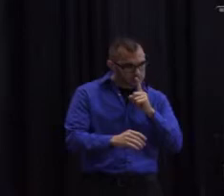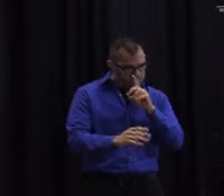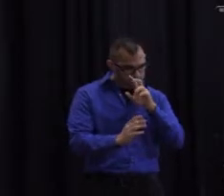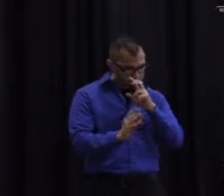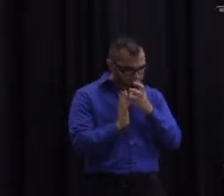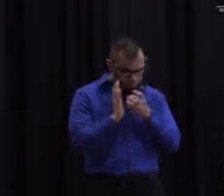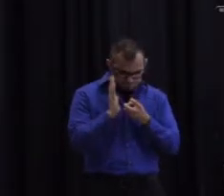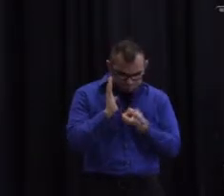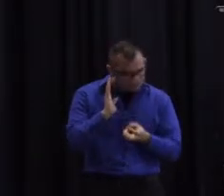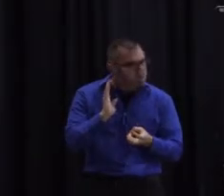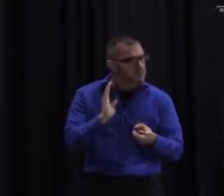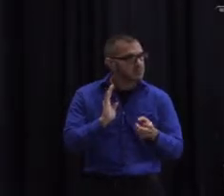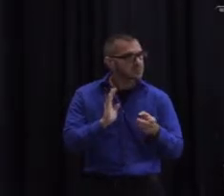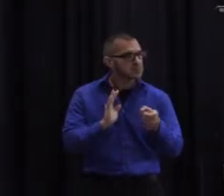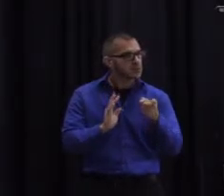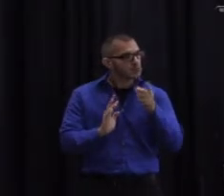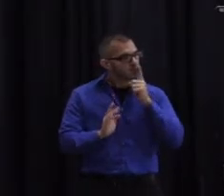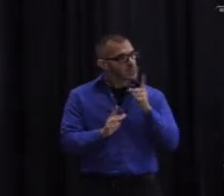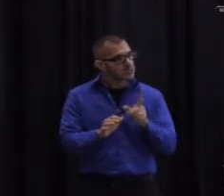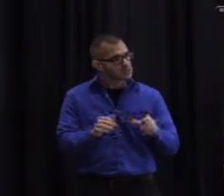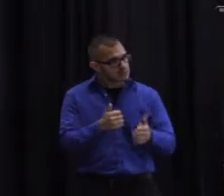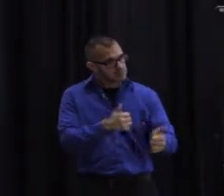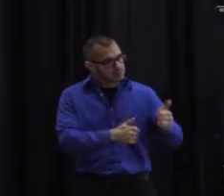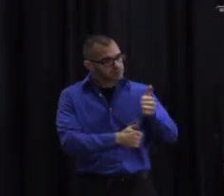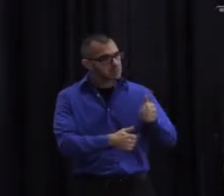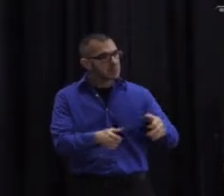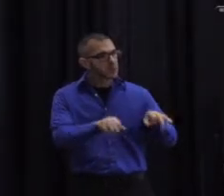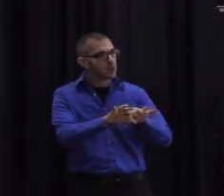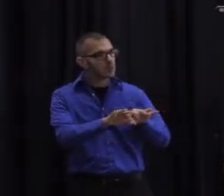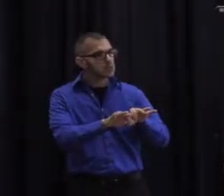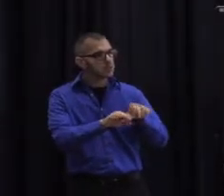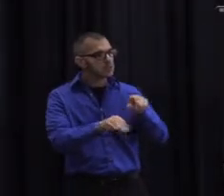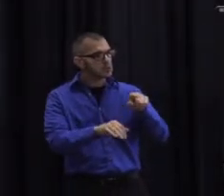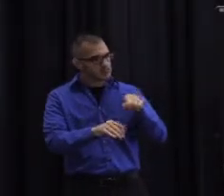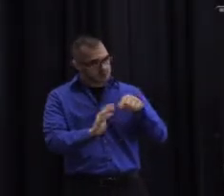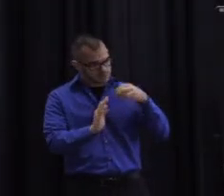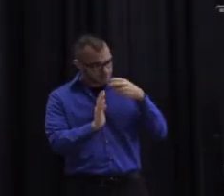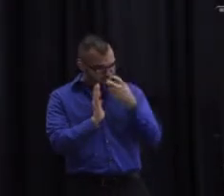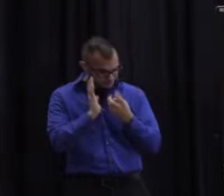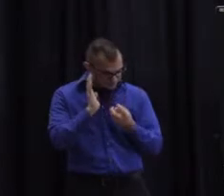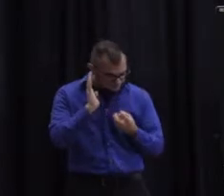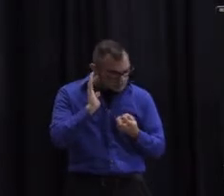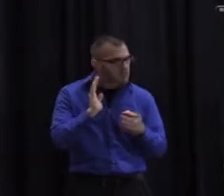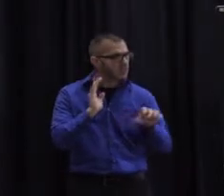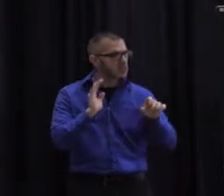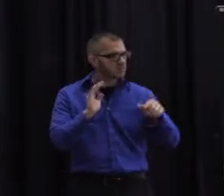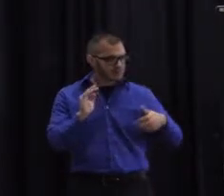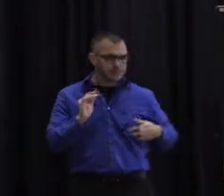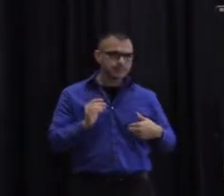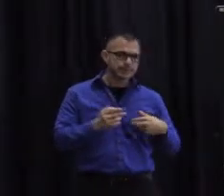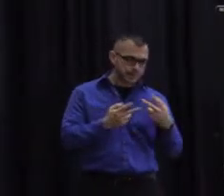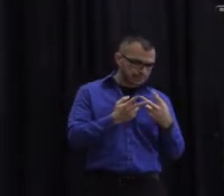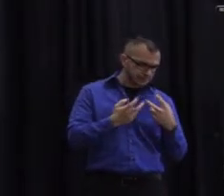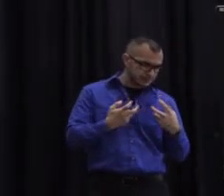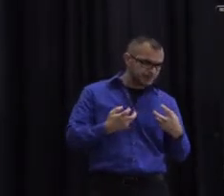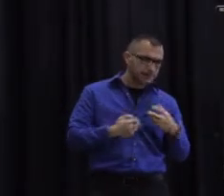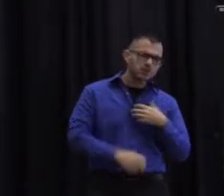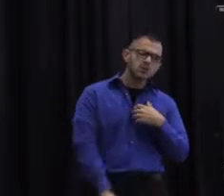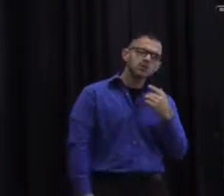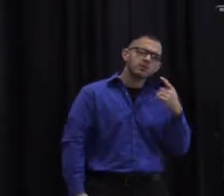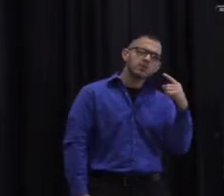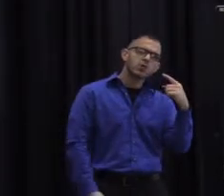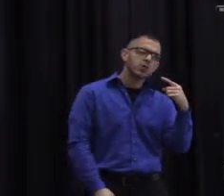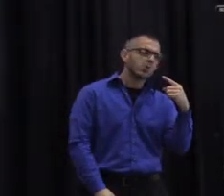of this, to what's really important, go down deep and ask yourself, why